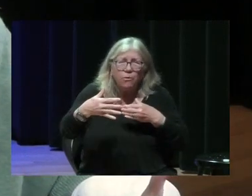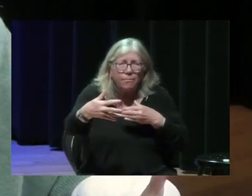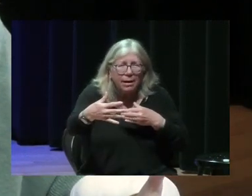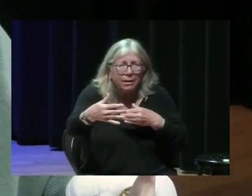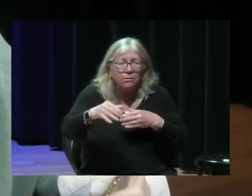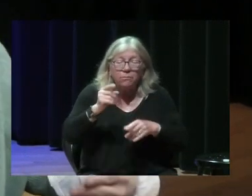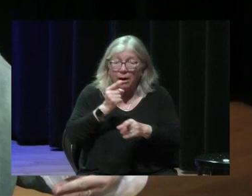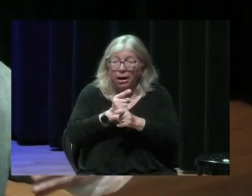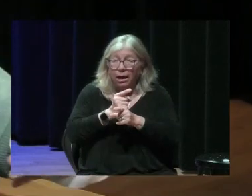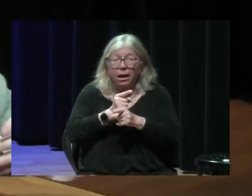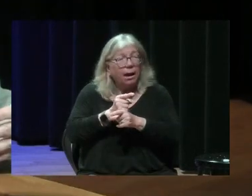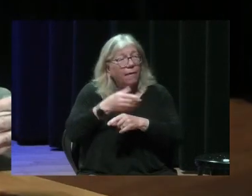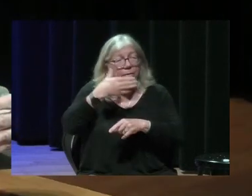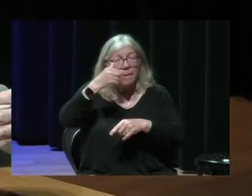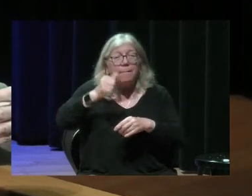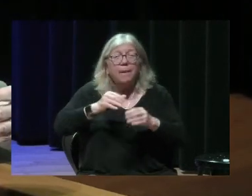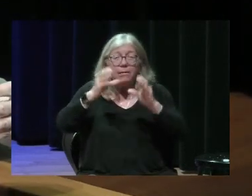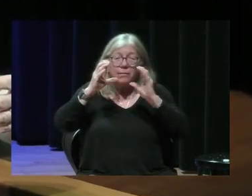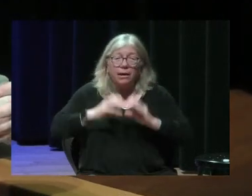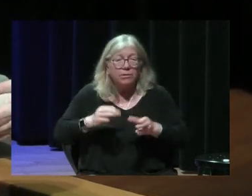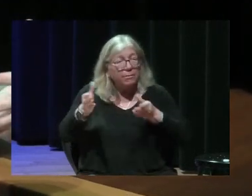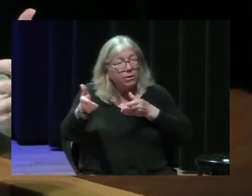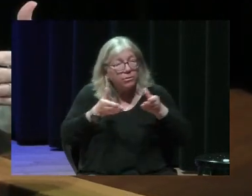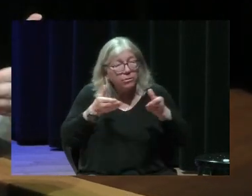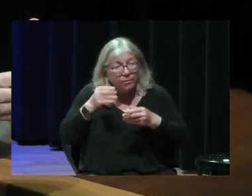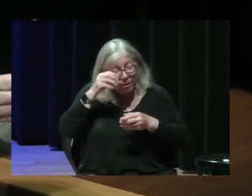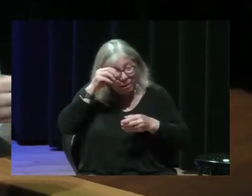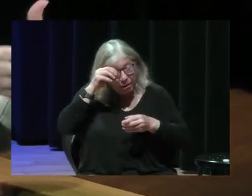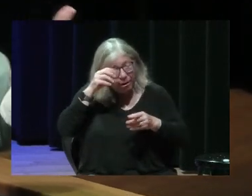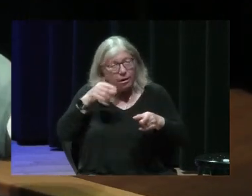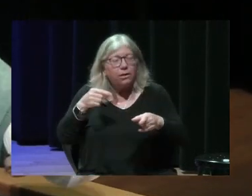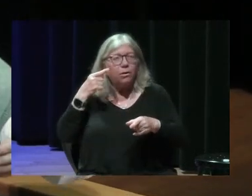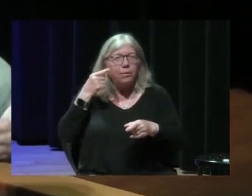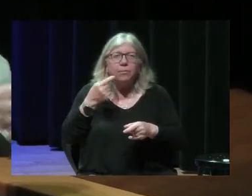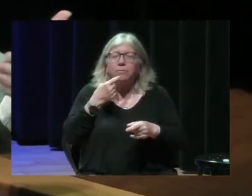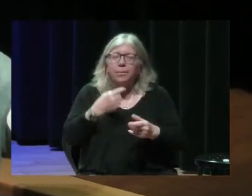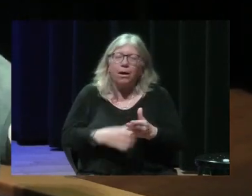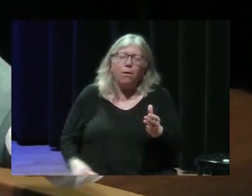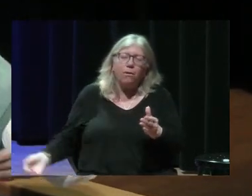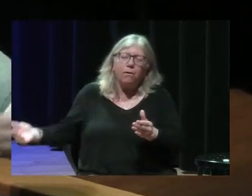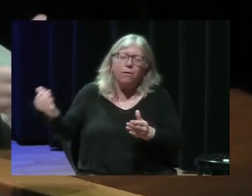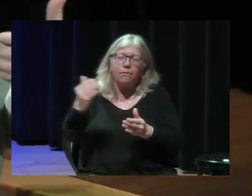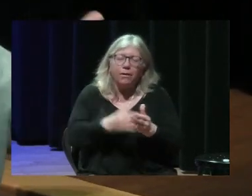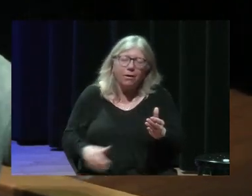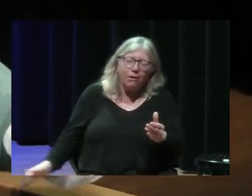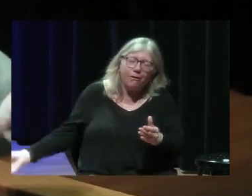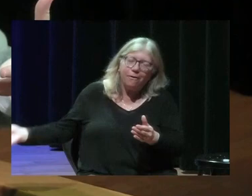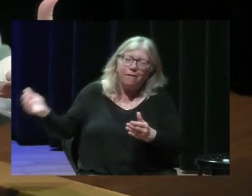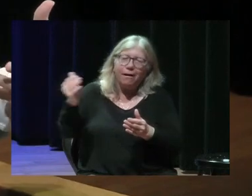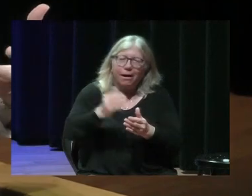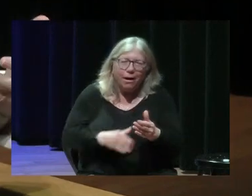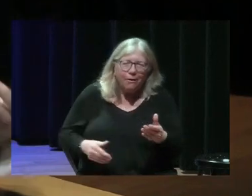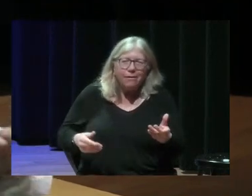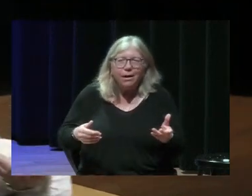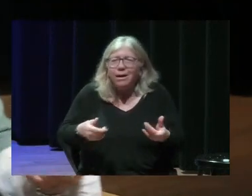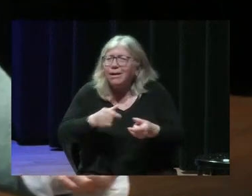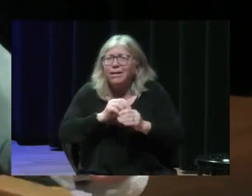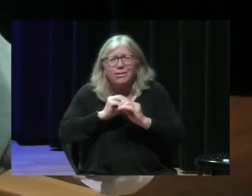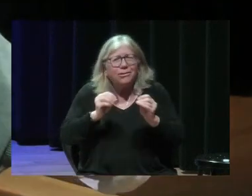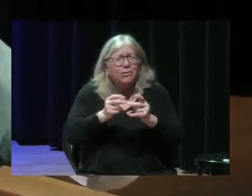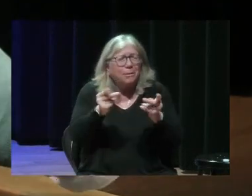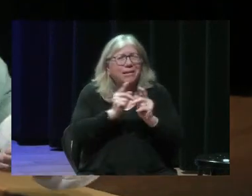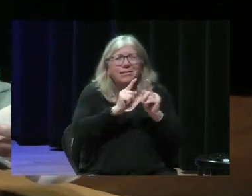that, right? Even the best customer service rep, you just hear them like repeating themselves over and over and over, because there's nowhere to